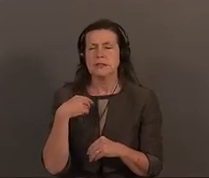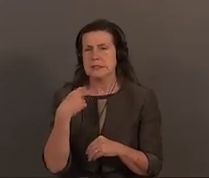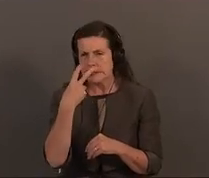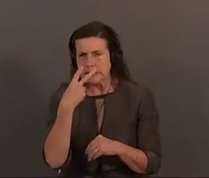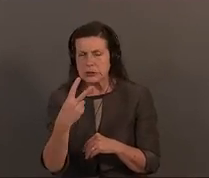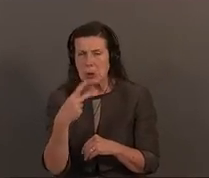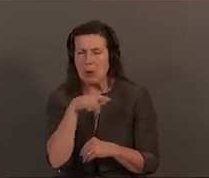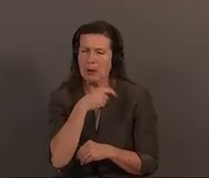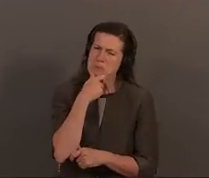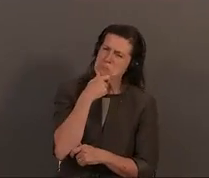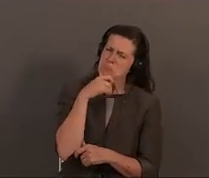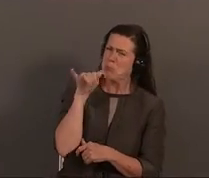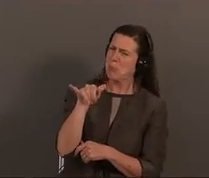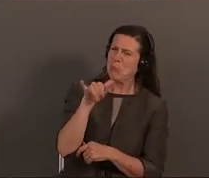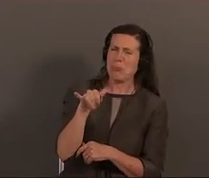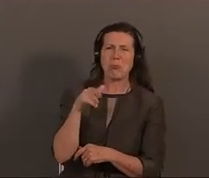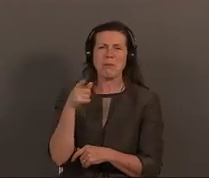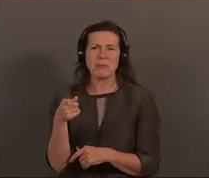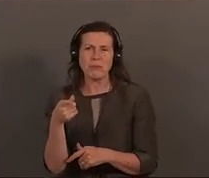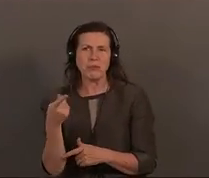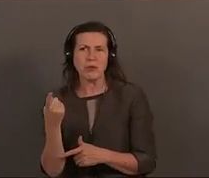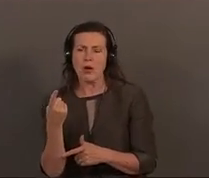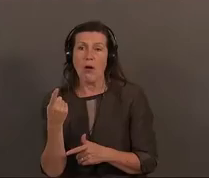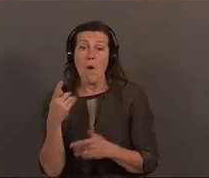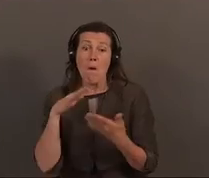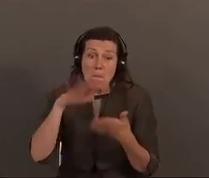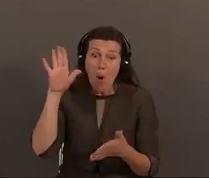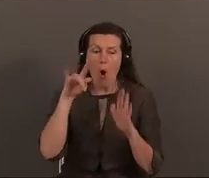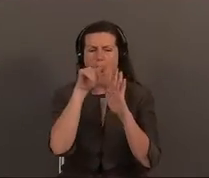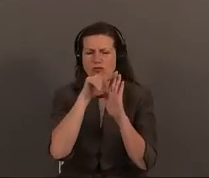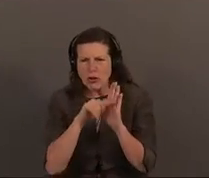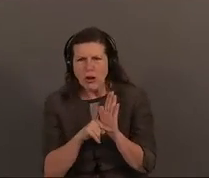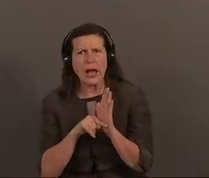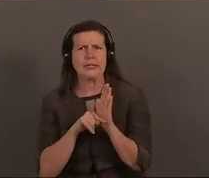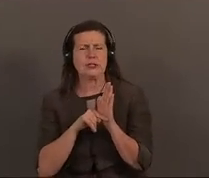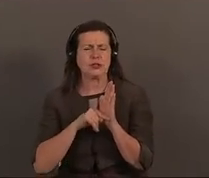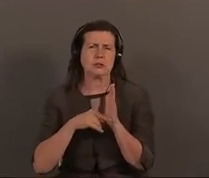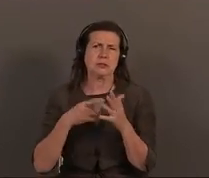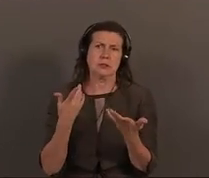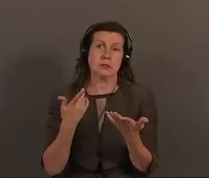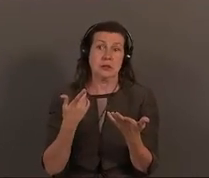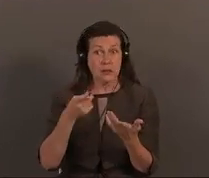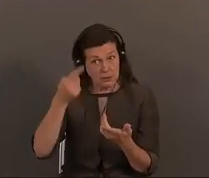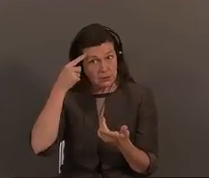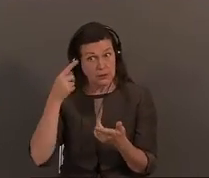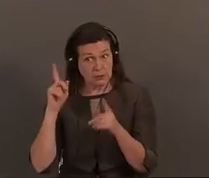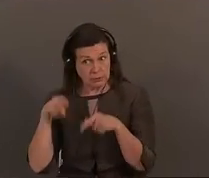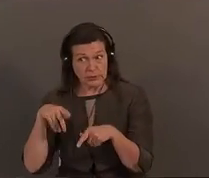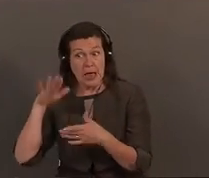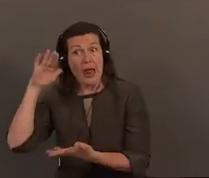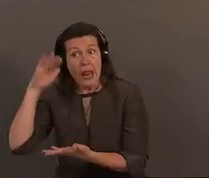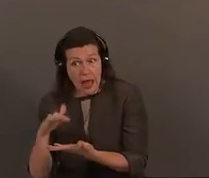skeptical about the idea that there shouldn't be more regulation, or that indeed maybe less regulation to